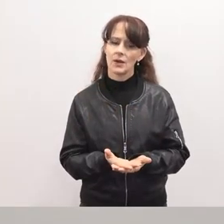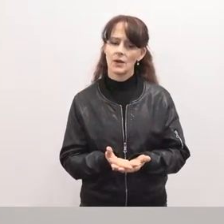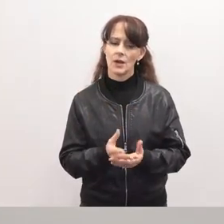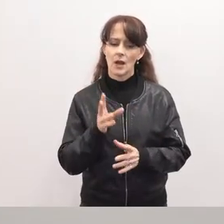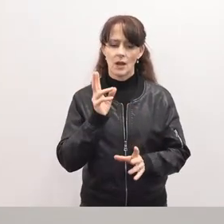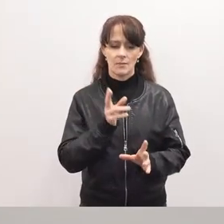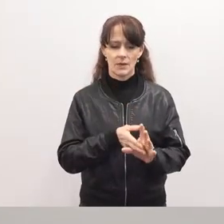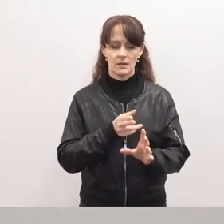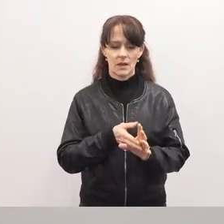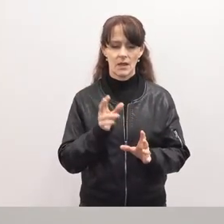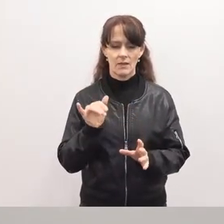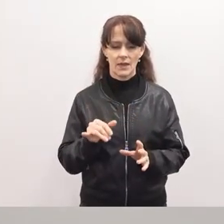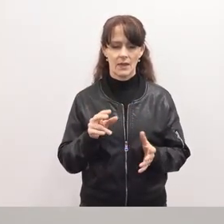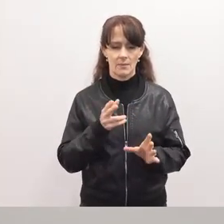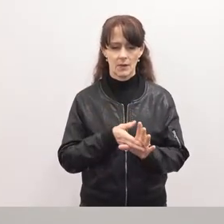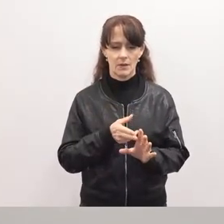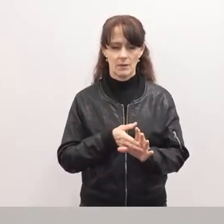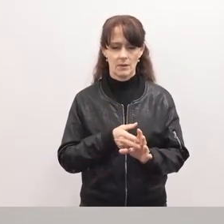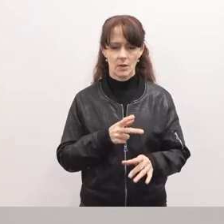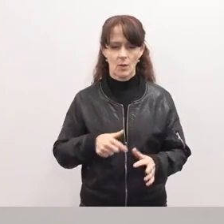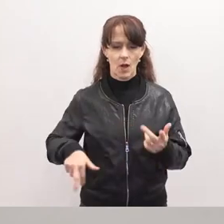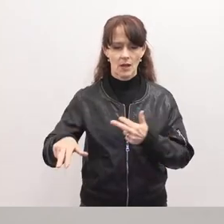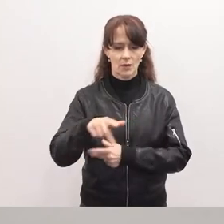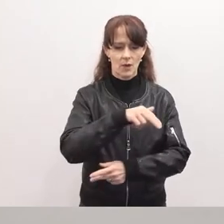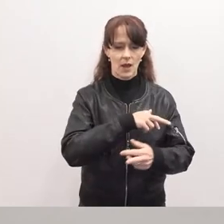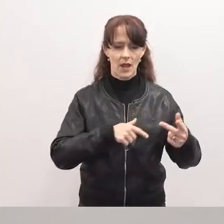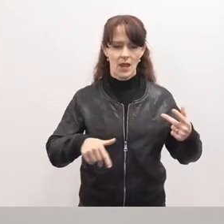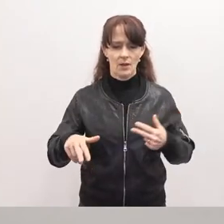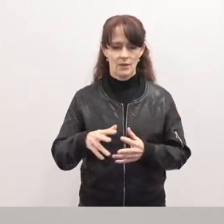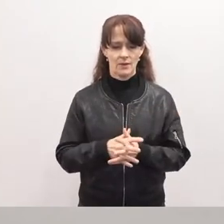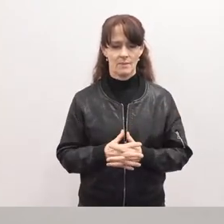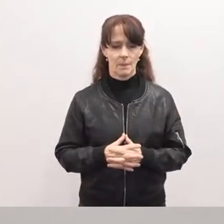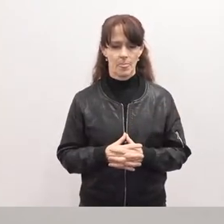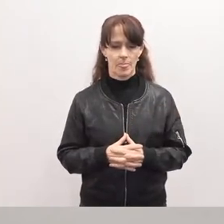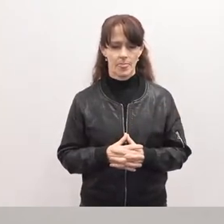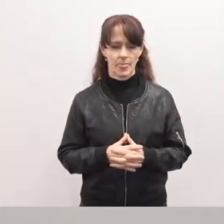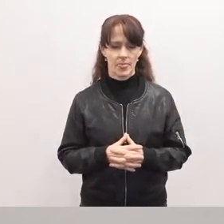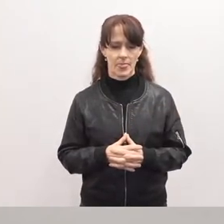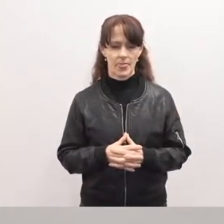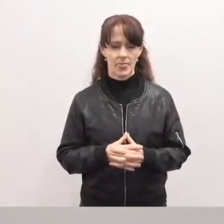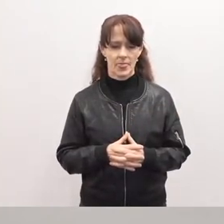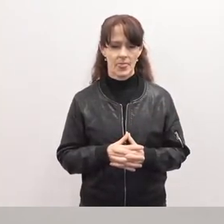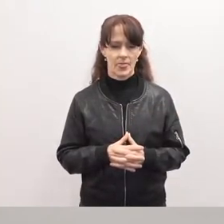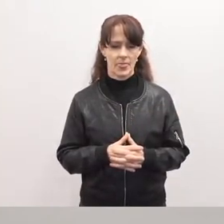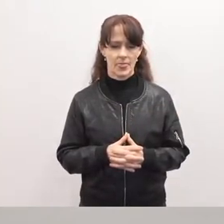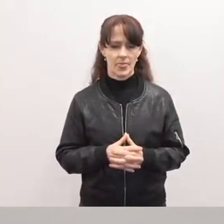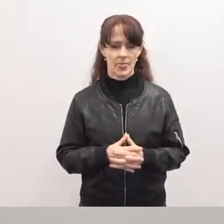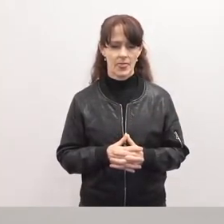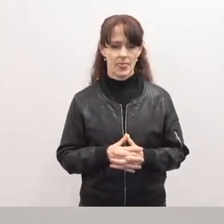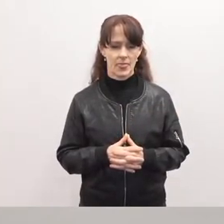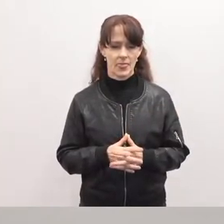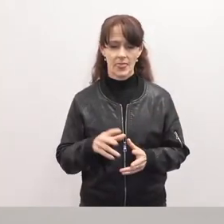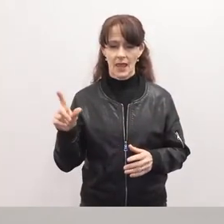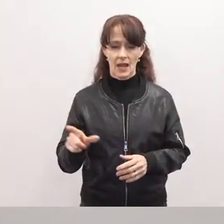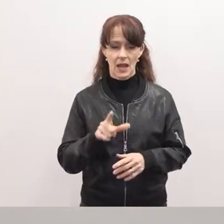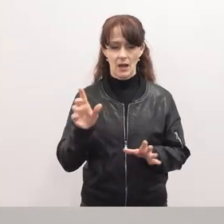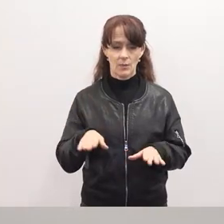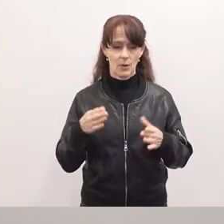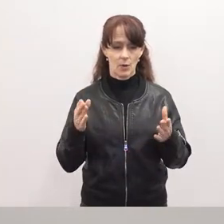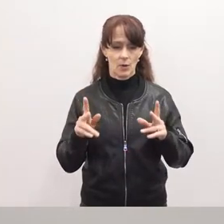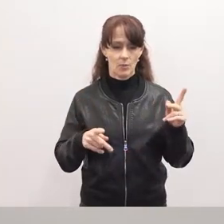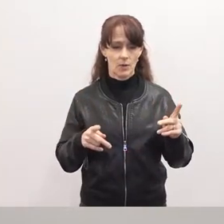participate in that. And when I say participate, I mean walk around. But you know, they had the library was open, and